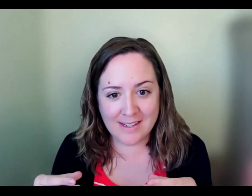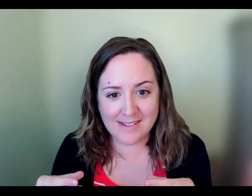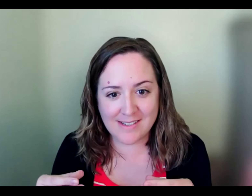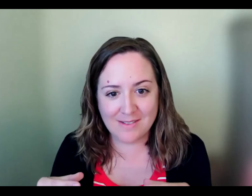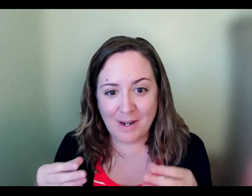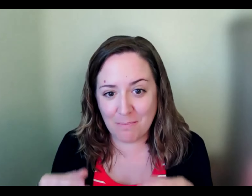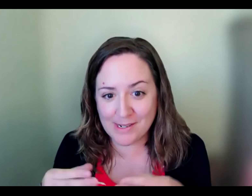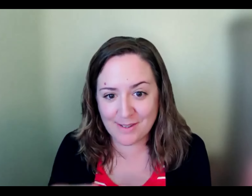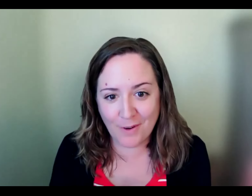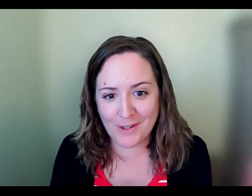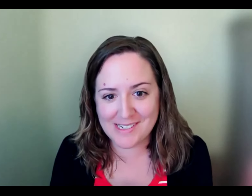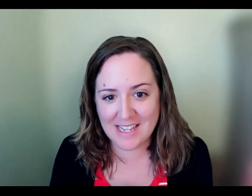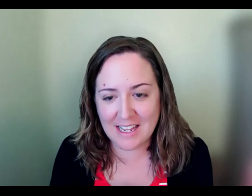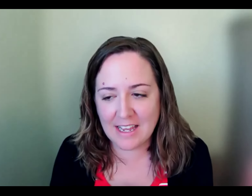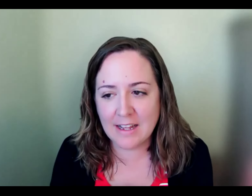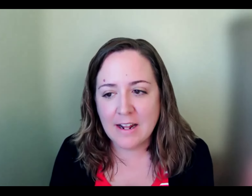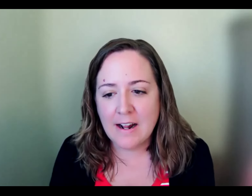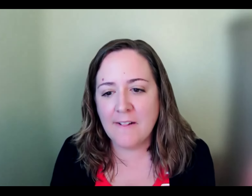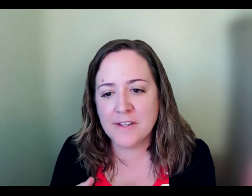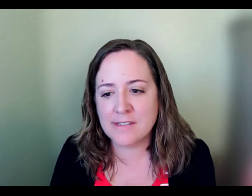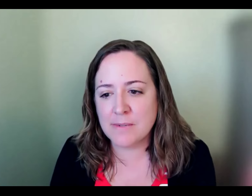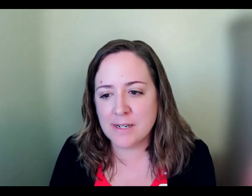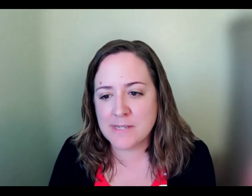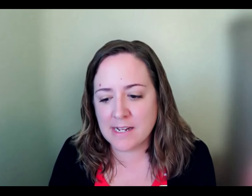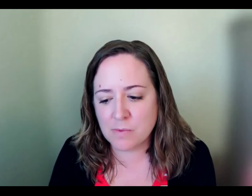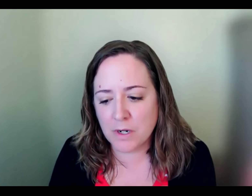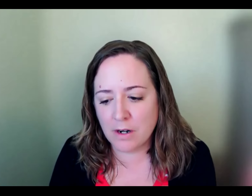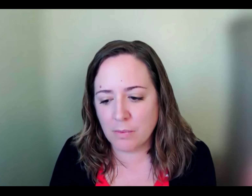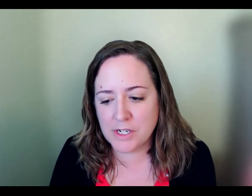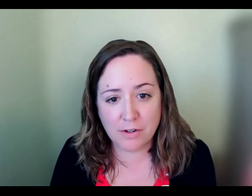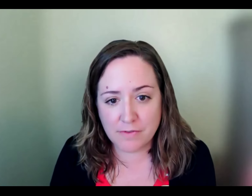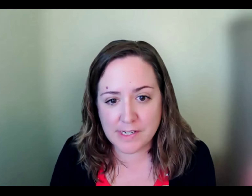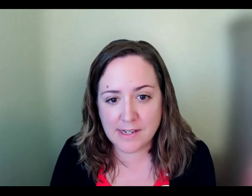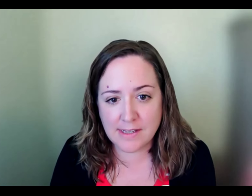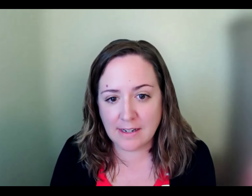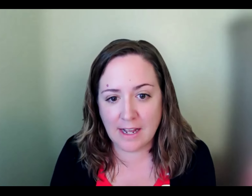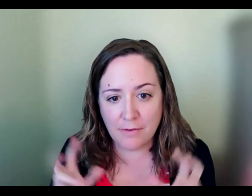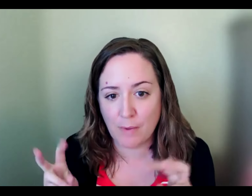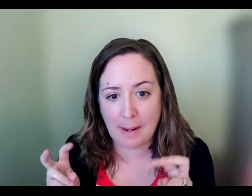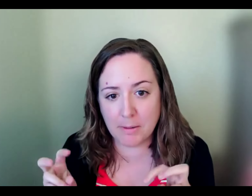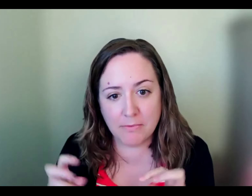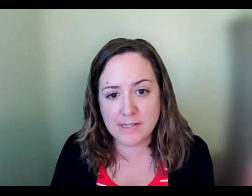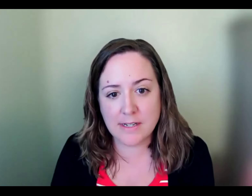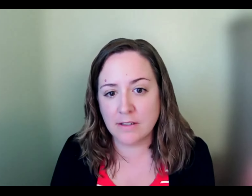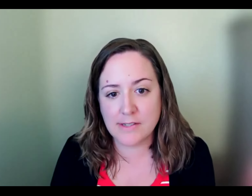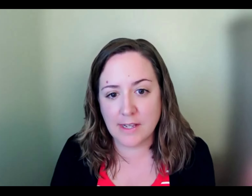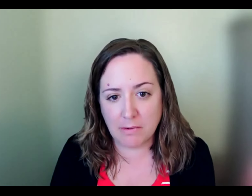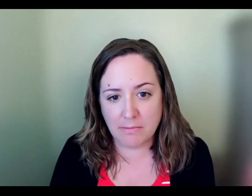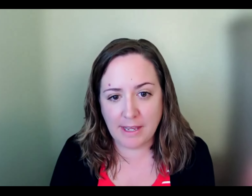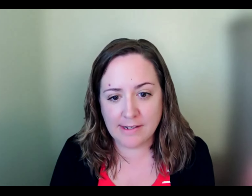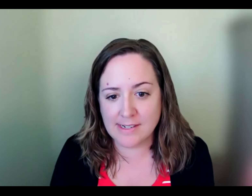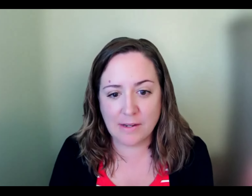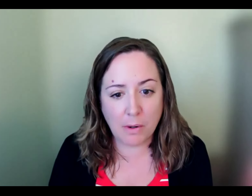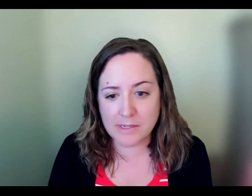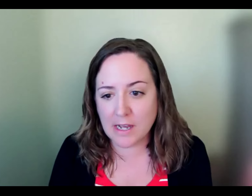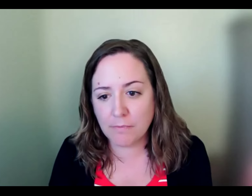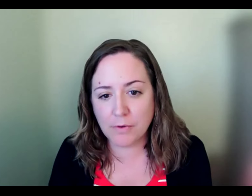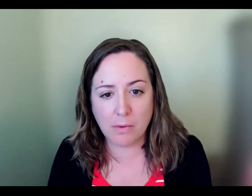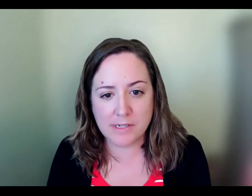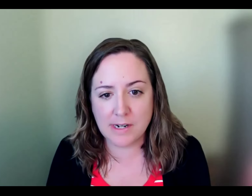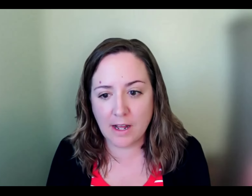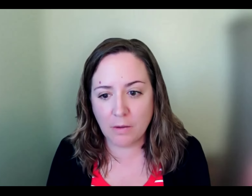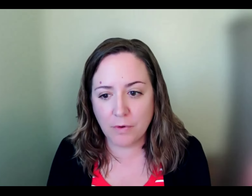we're in this, right, present focus thinking. And then sometimes that's what our return visit, that kind of wrap-up visit, looks like with me, as I say, what